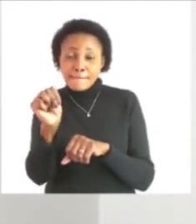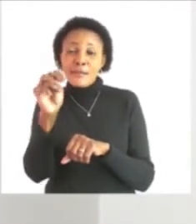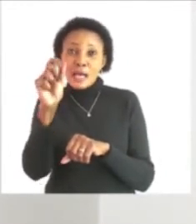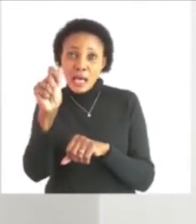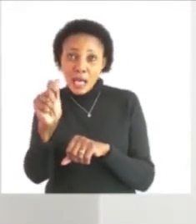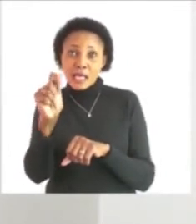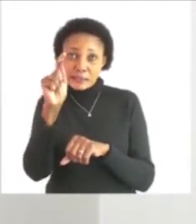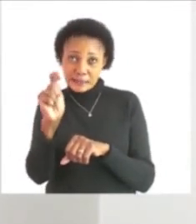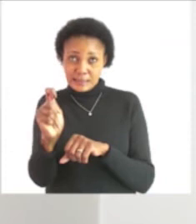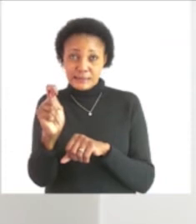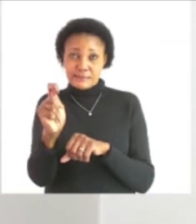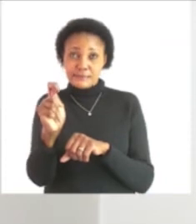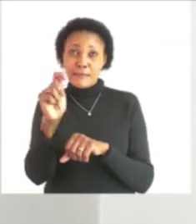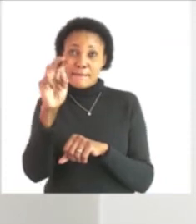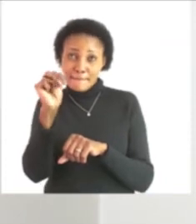mat.